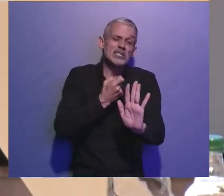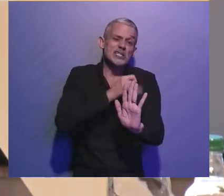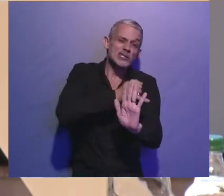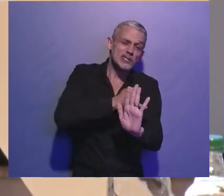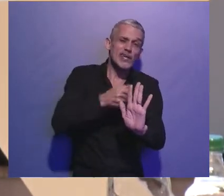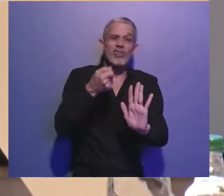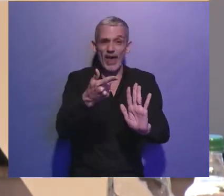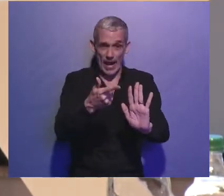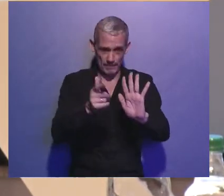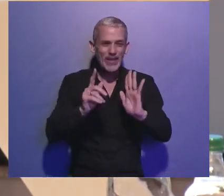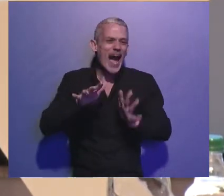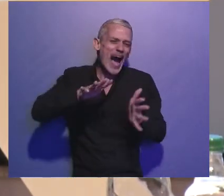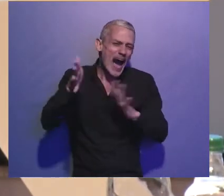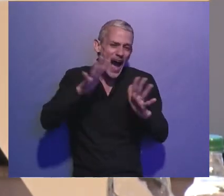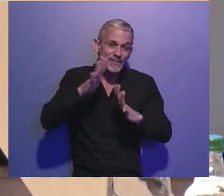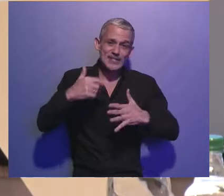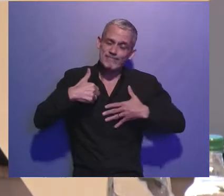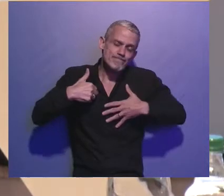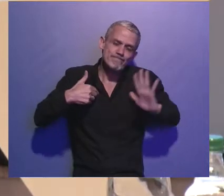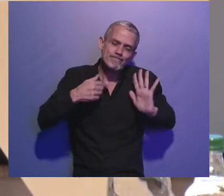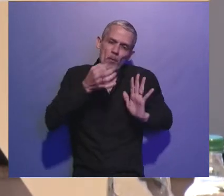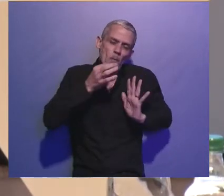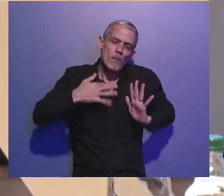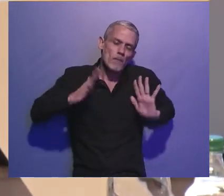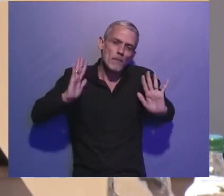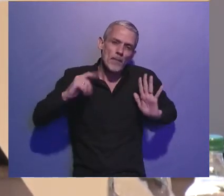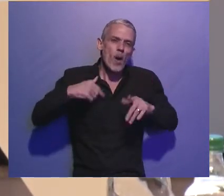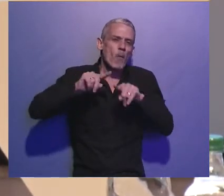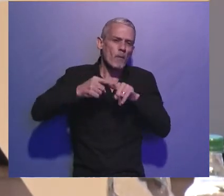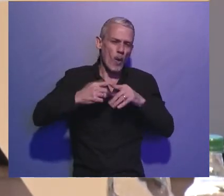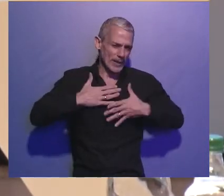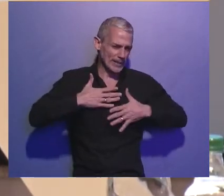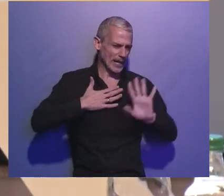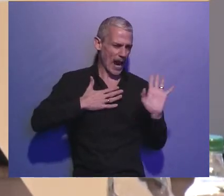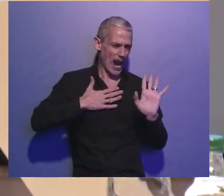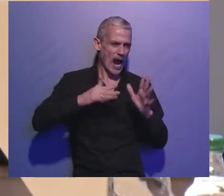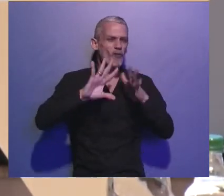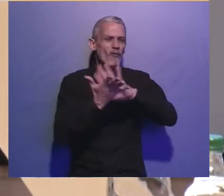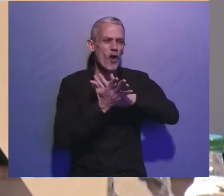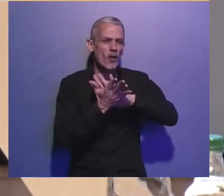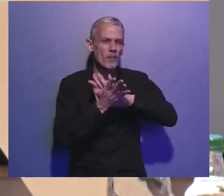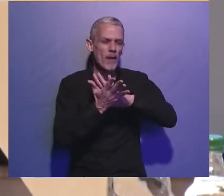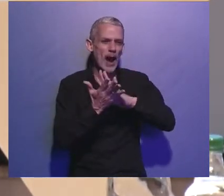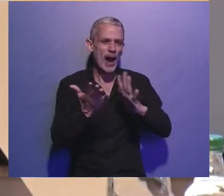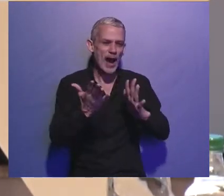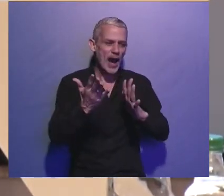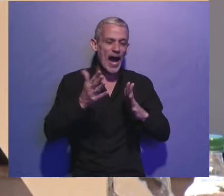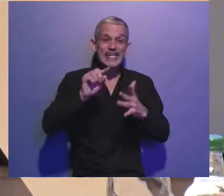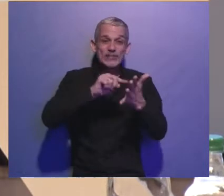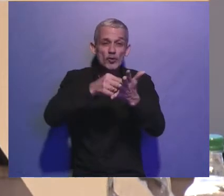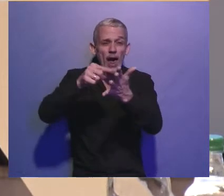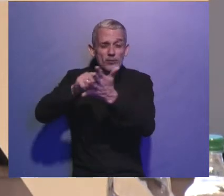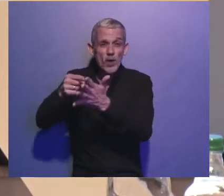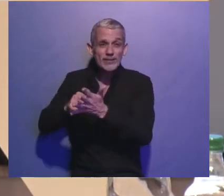we prefer for that policy to come first, because smart city technology is, in some cities, beginning to outpace the ability